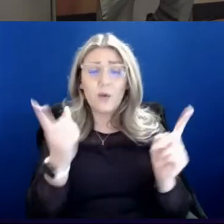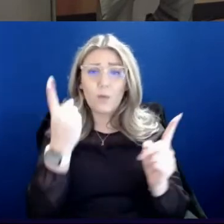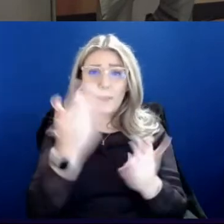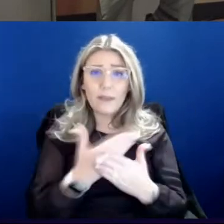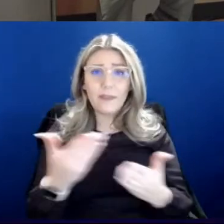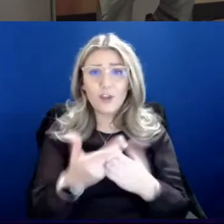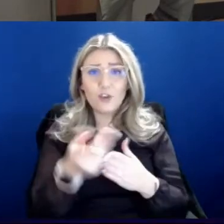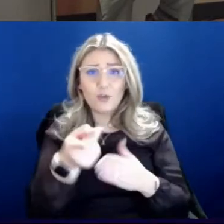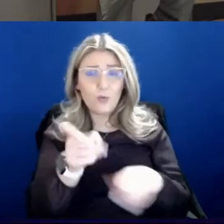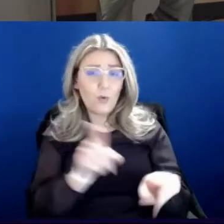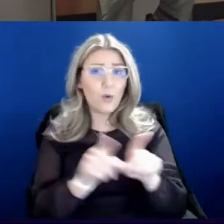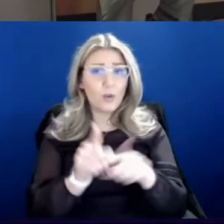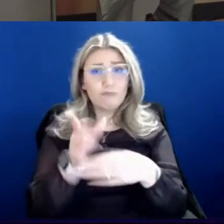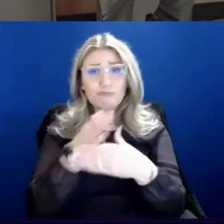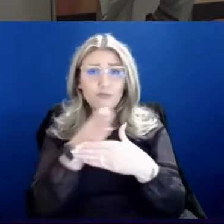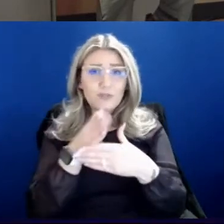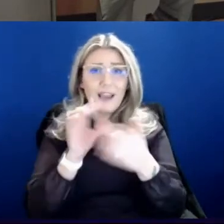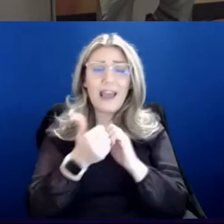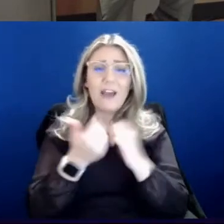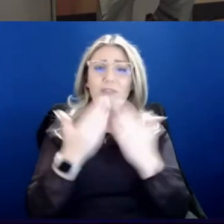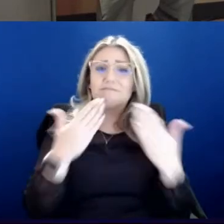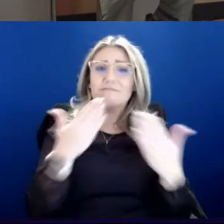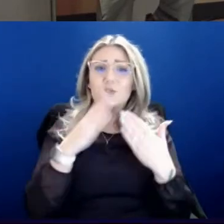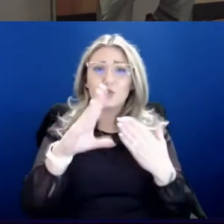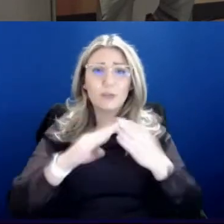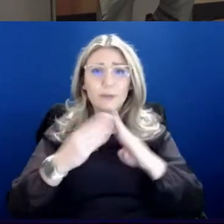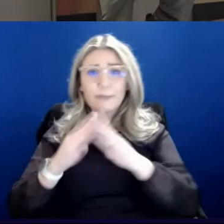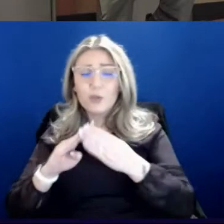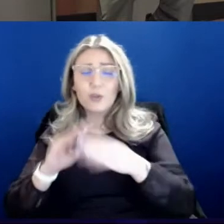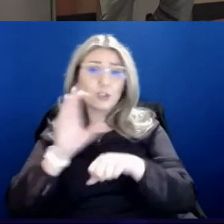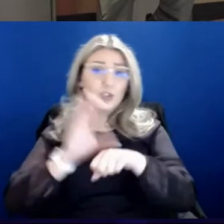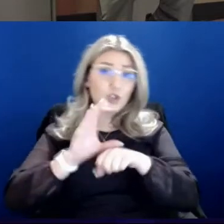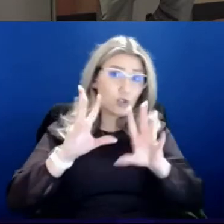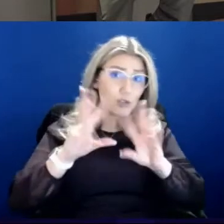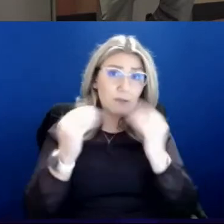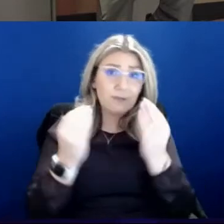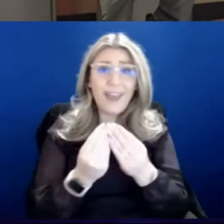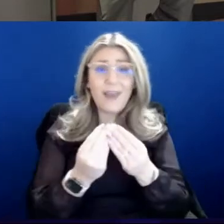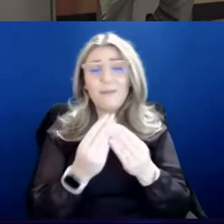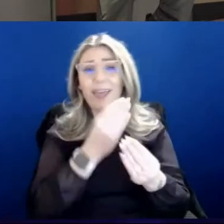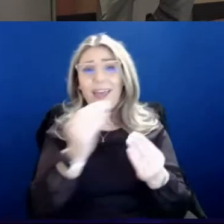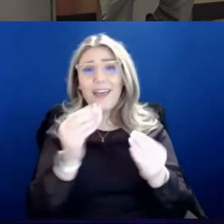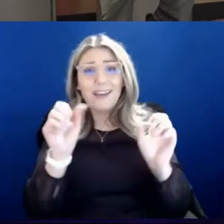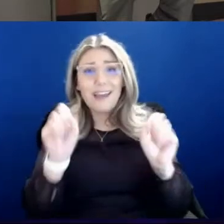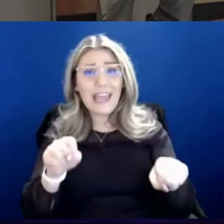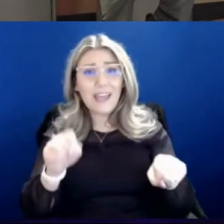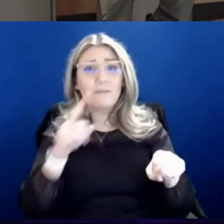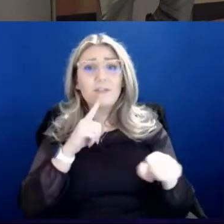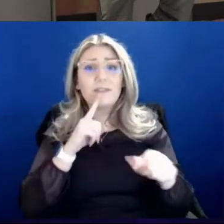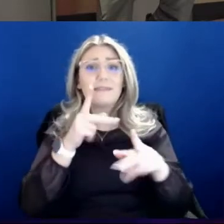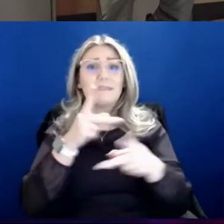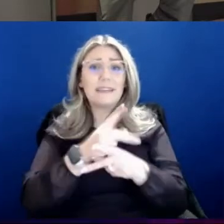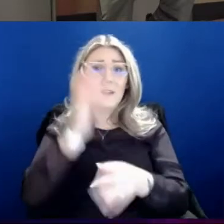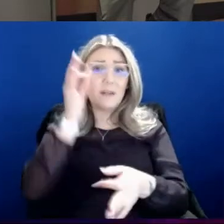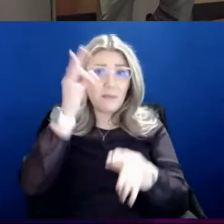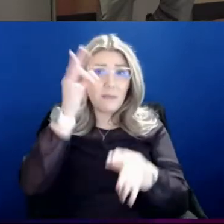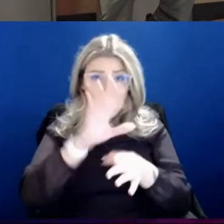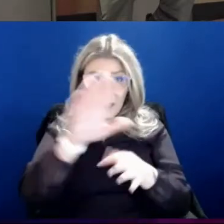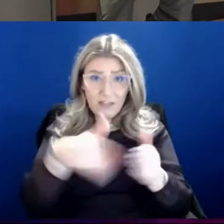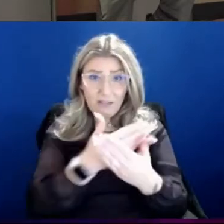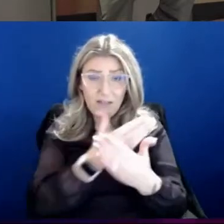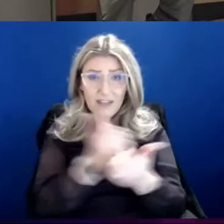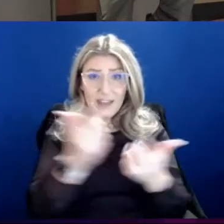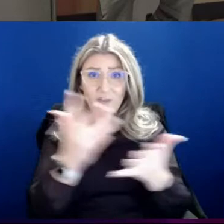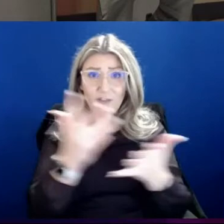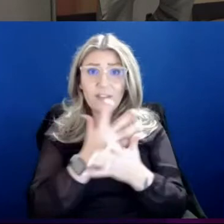shared is how grateful you were for your community and your church family and being able to keep the faith throughout all of this, in addition to the importance